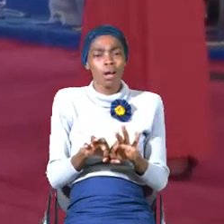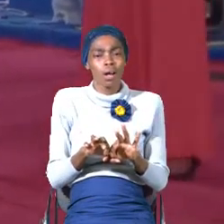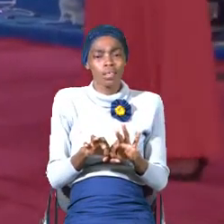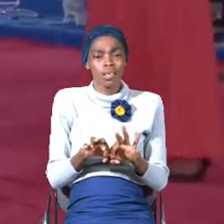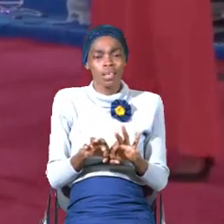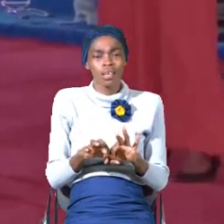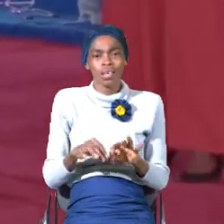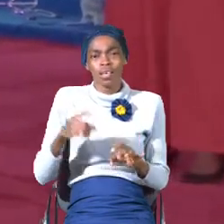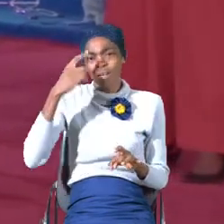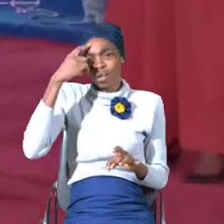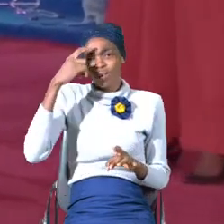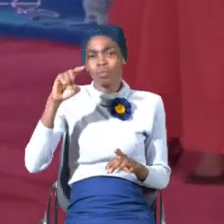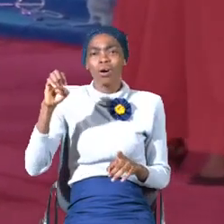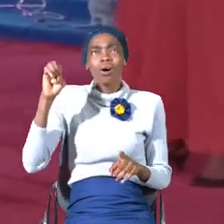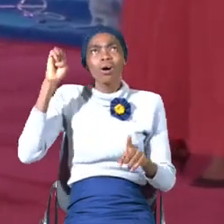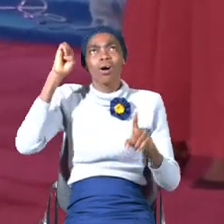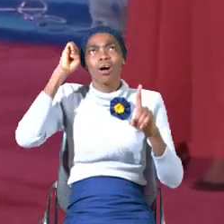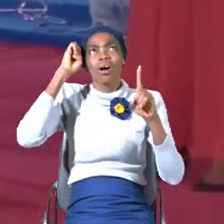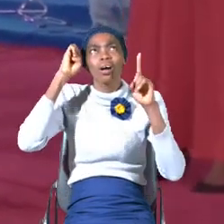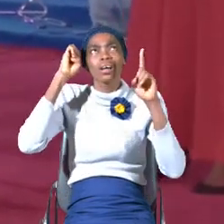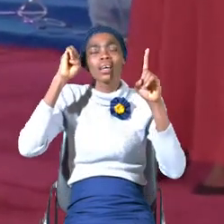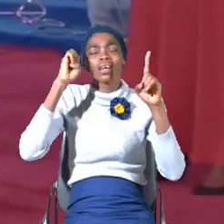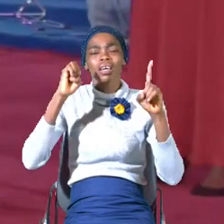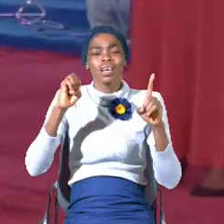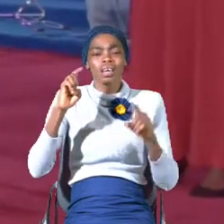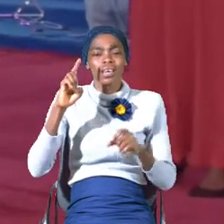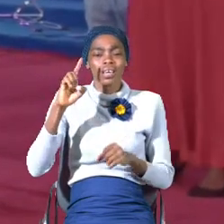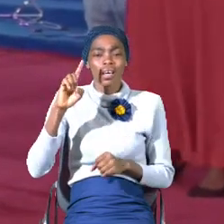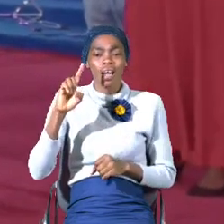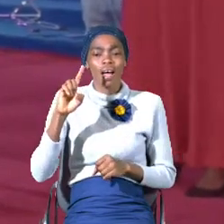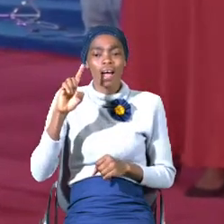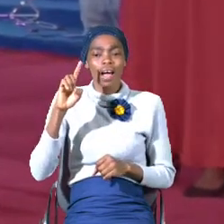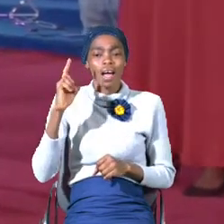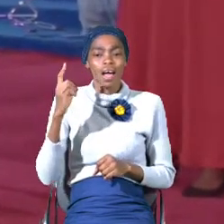worthy. Oh, Lord, I am for you. For he